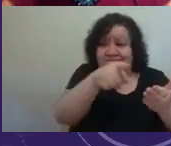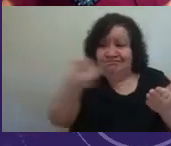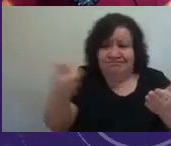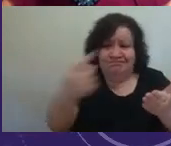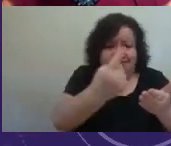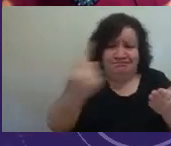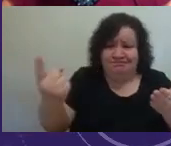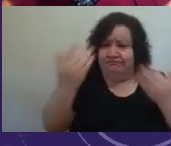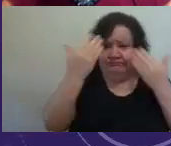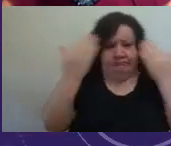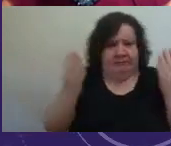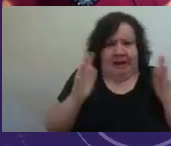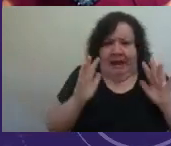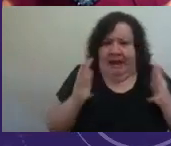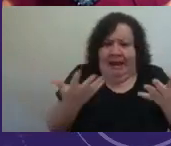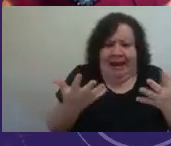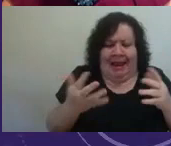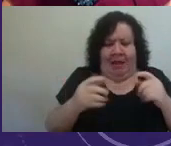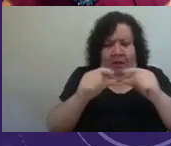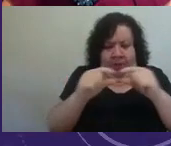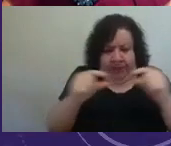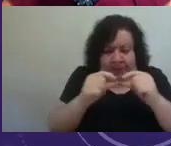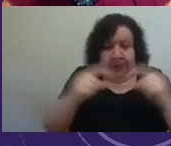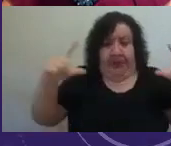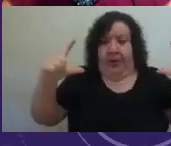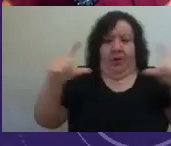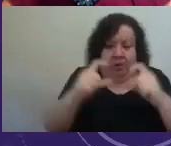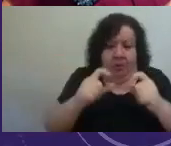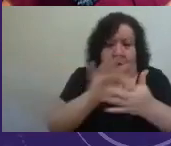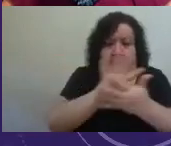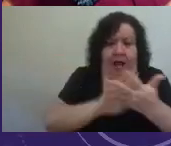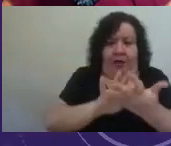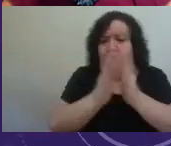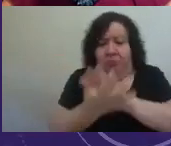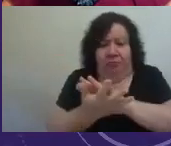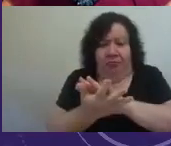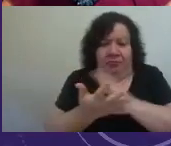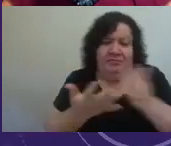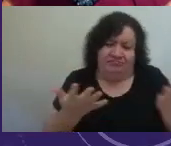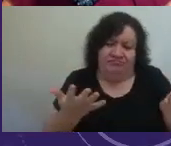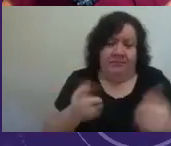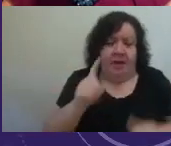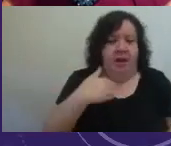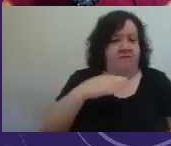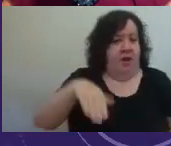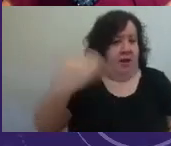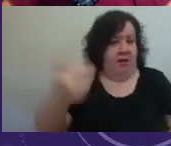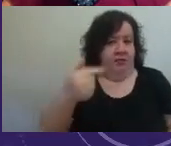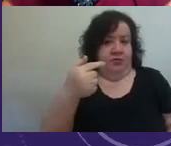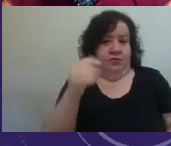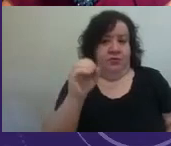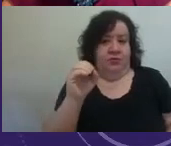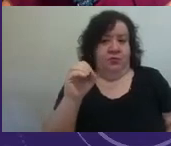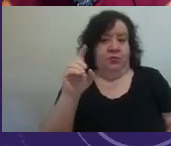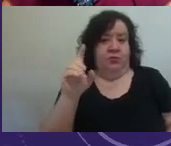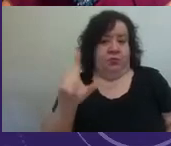So another tool that I use as a person with a visual impairment is I click Command key and the